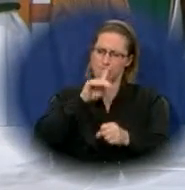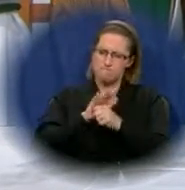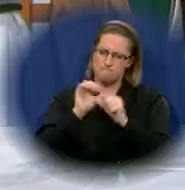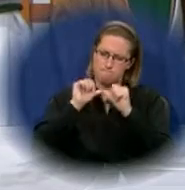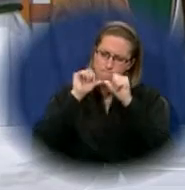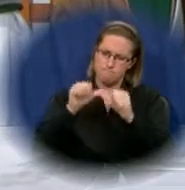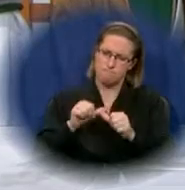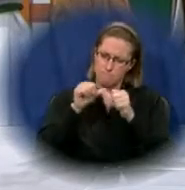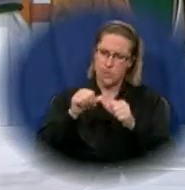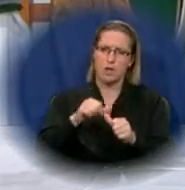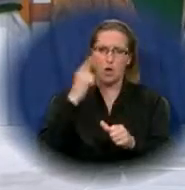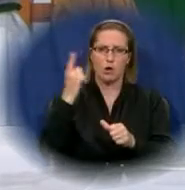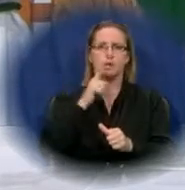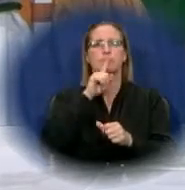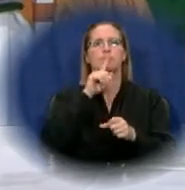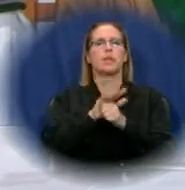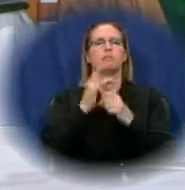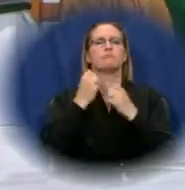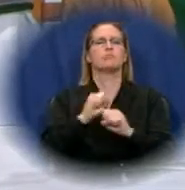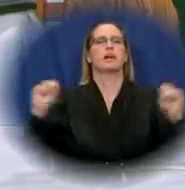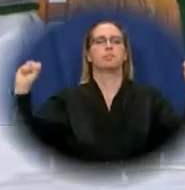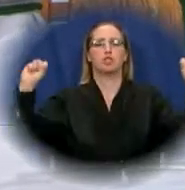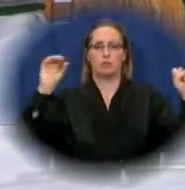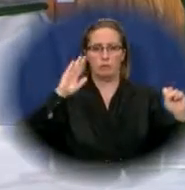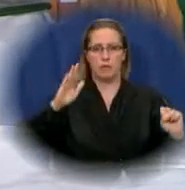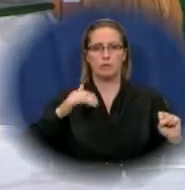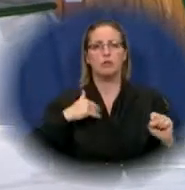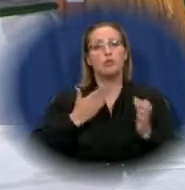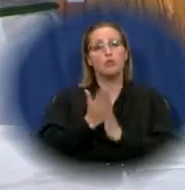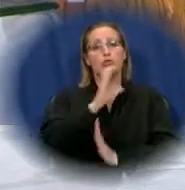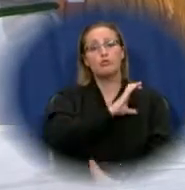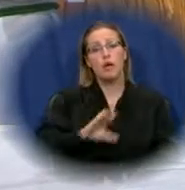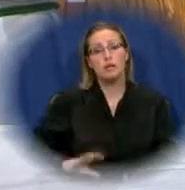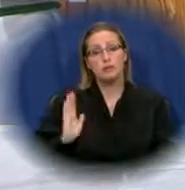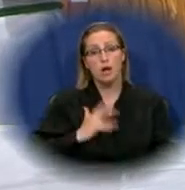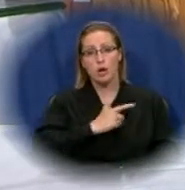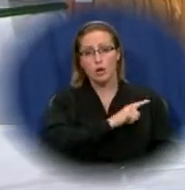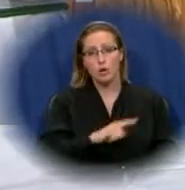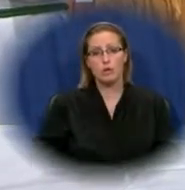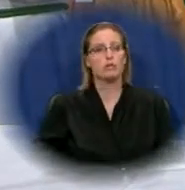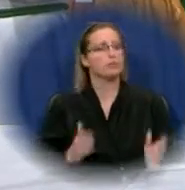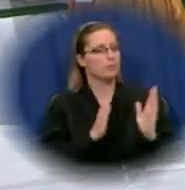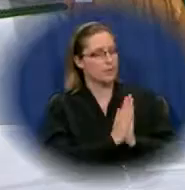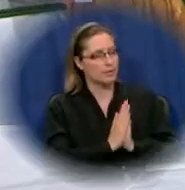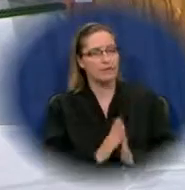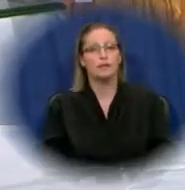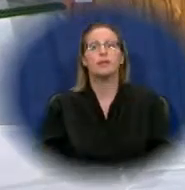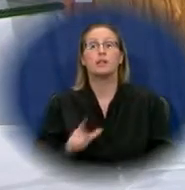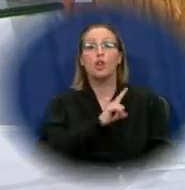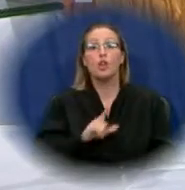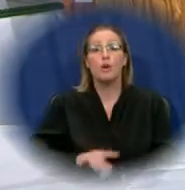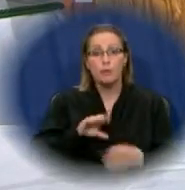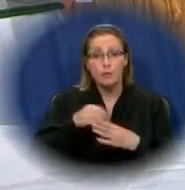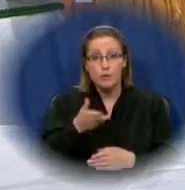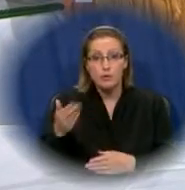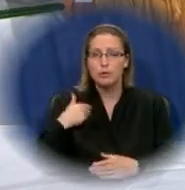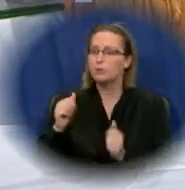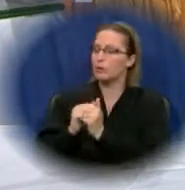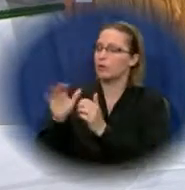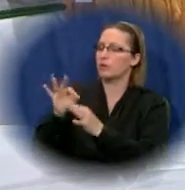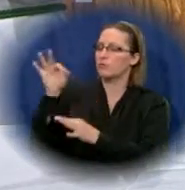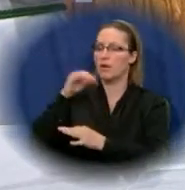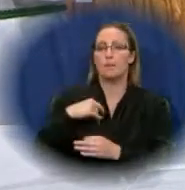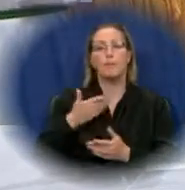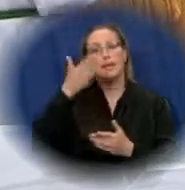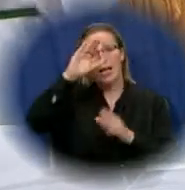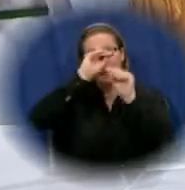may be our sure pledge of redemption. Through Christ our Lord. The Lord be with you. And with your spirit. May